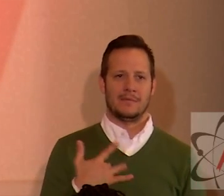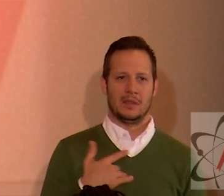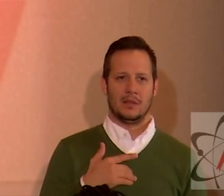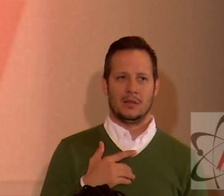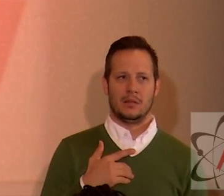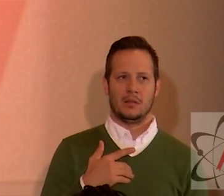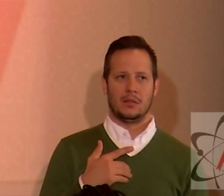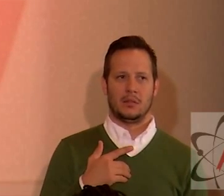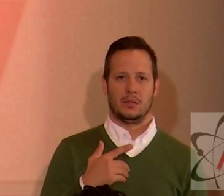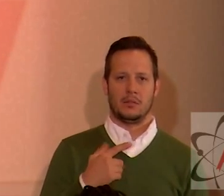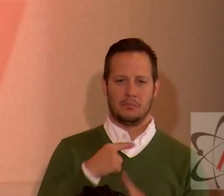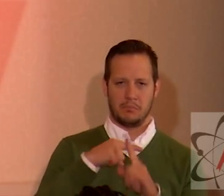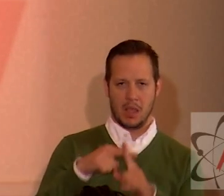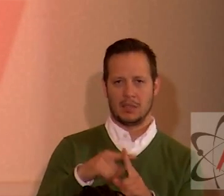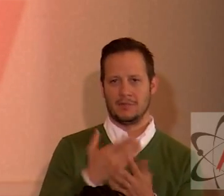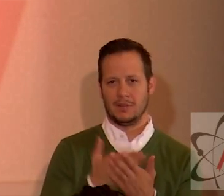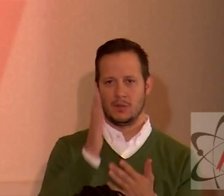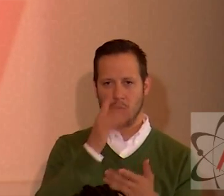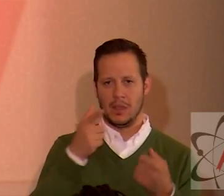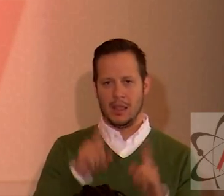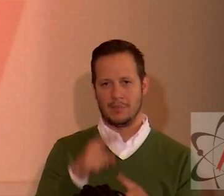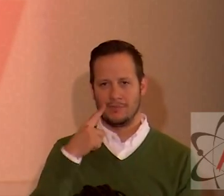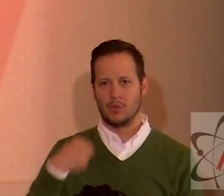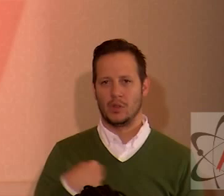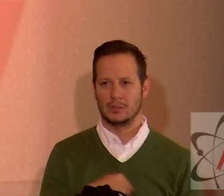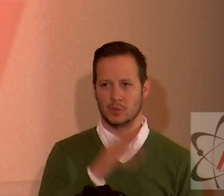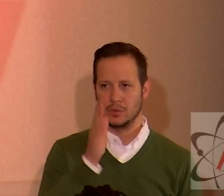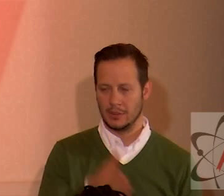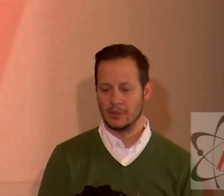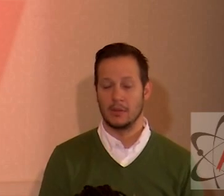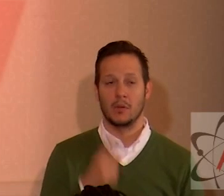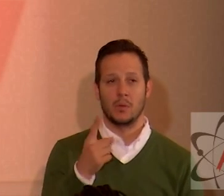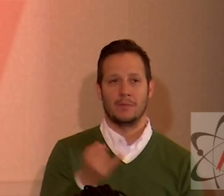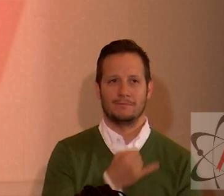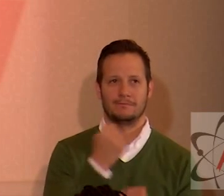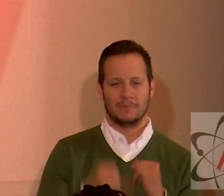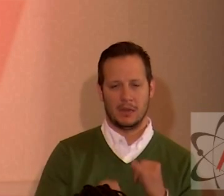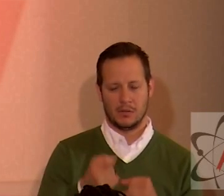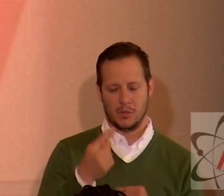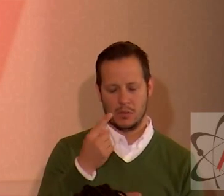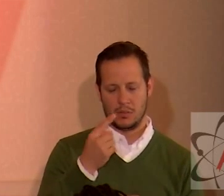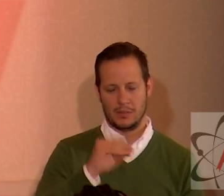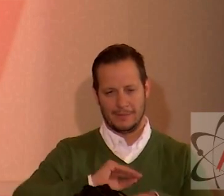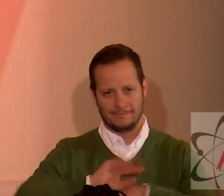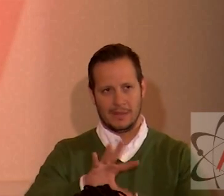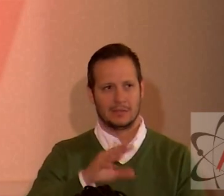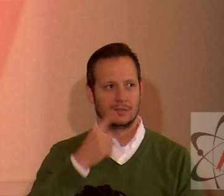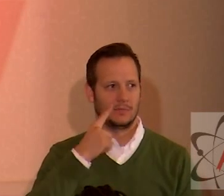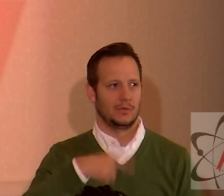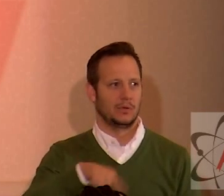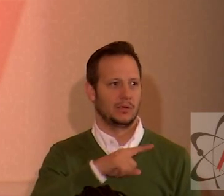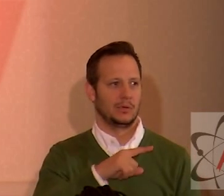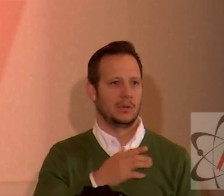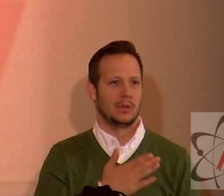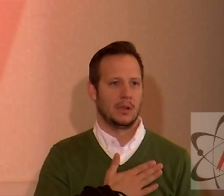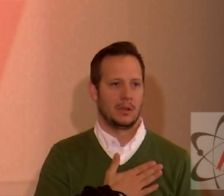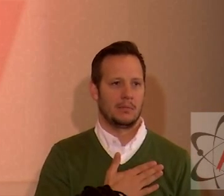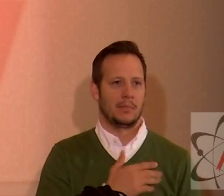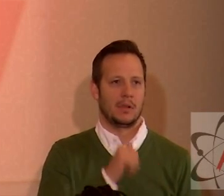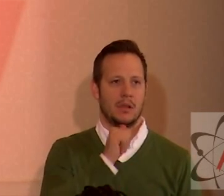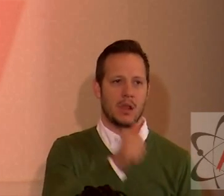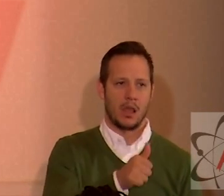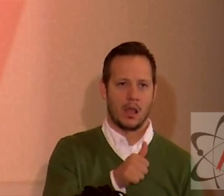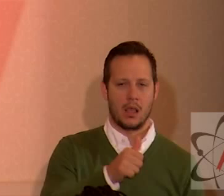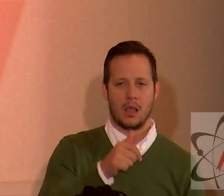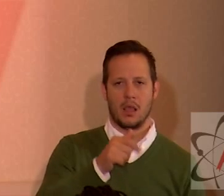favor. And here is my final thought, final bit of advice to my non-theistic brothers and